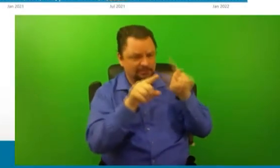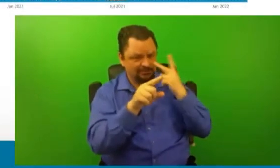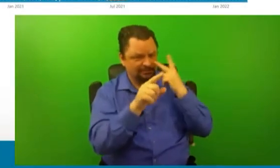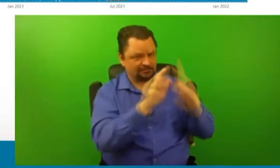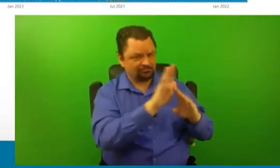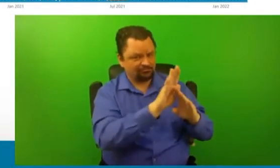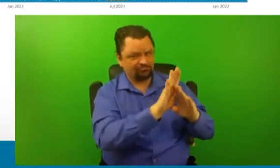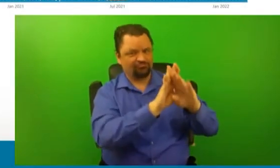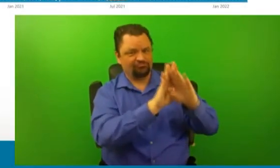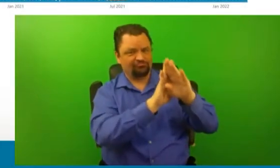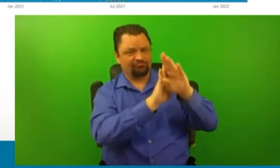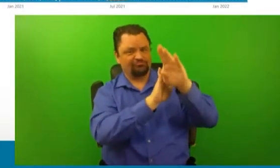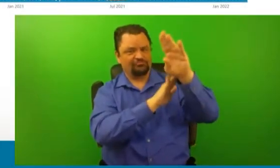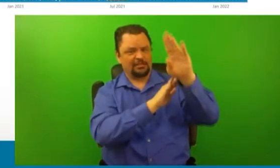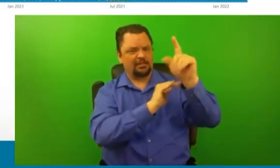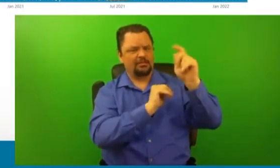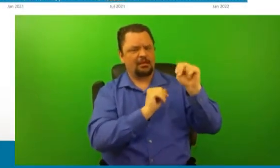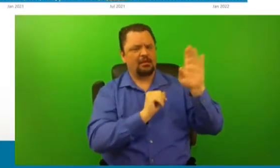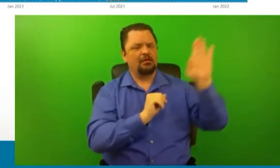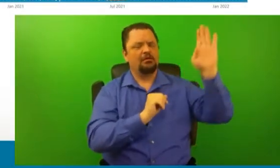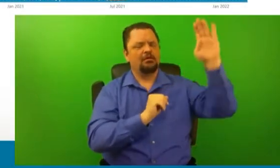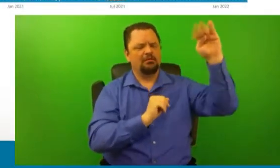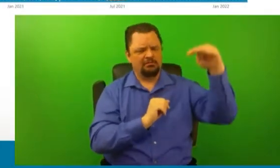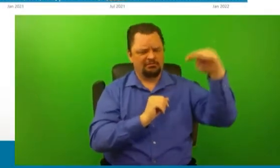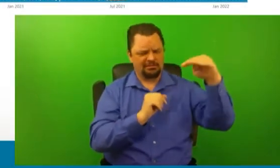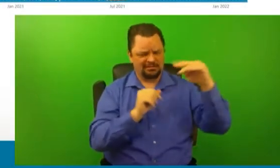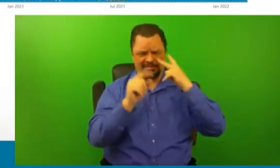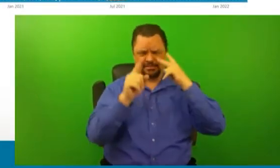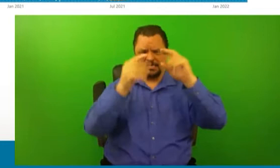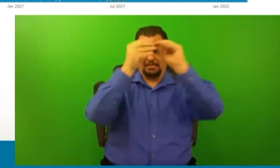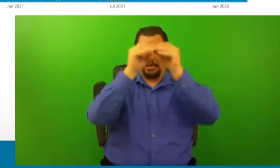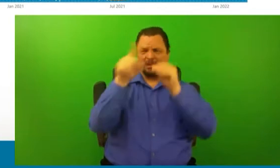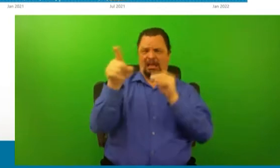and you see this big number of deaths.